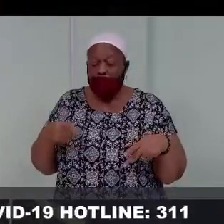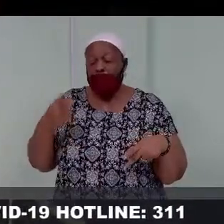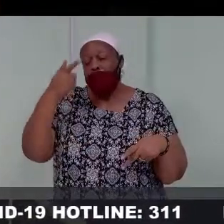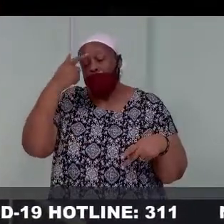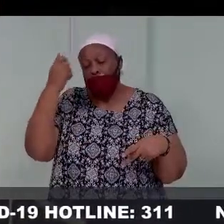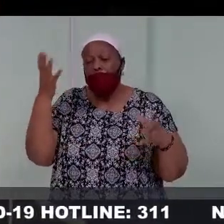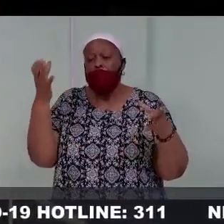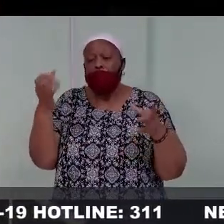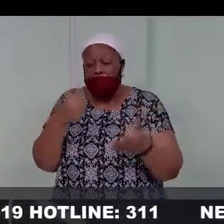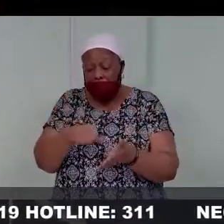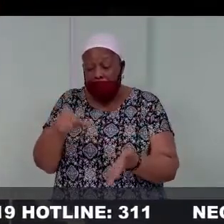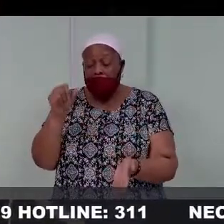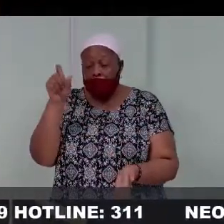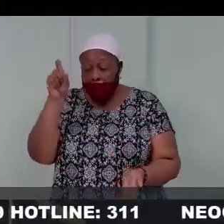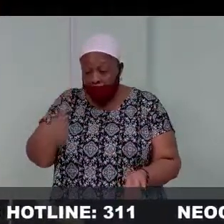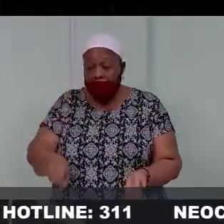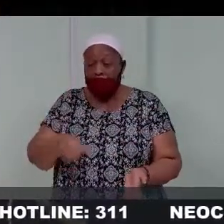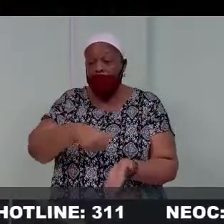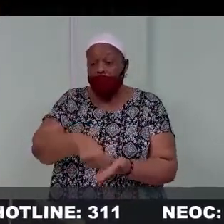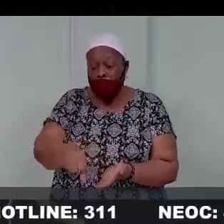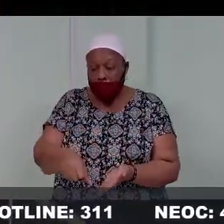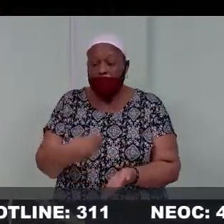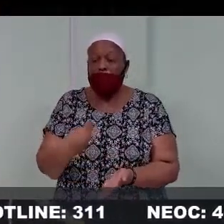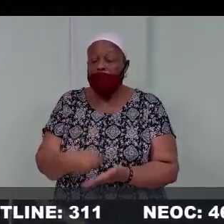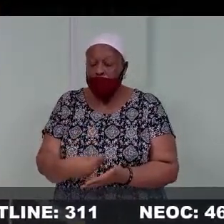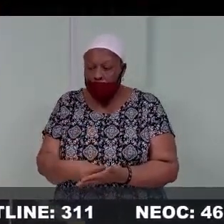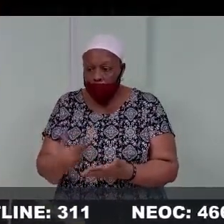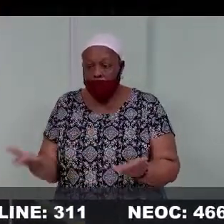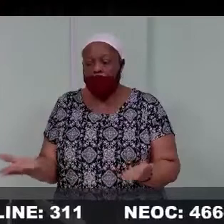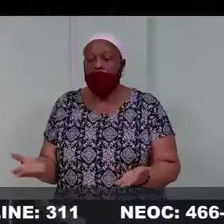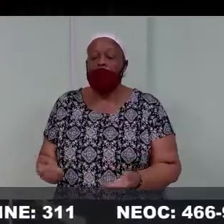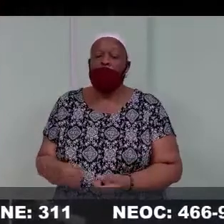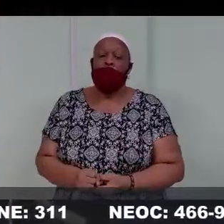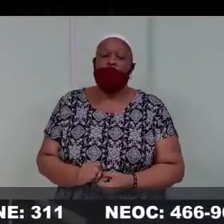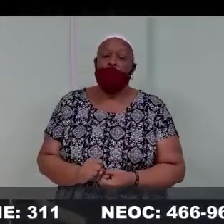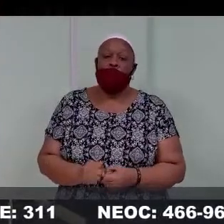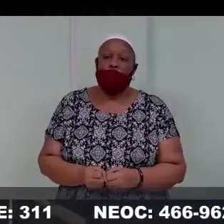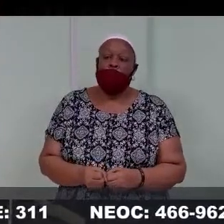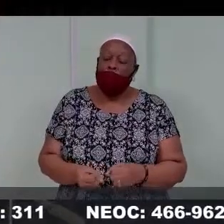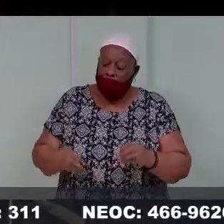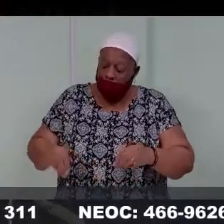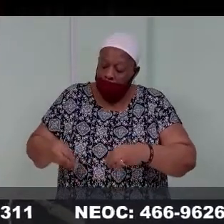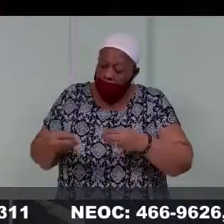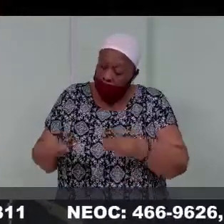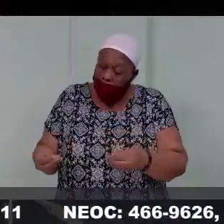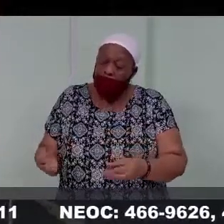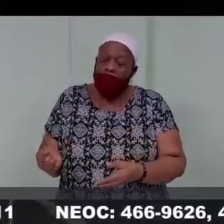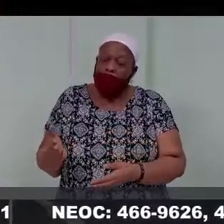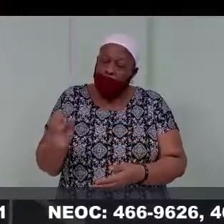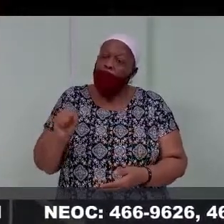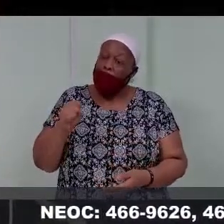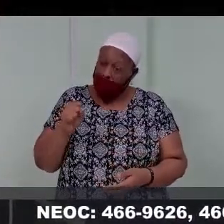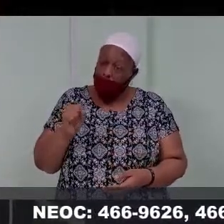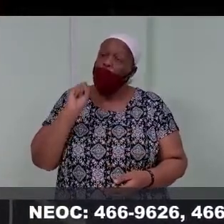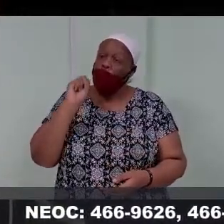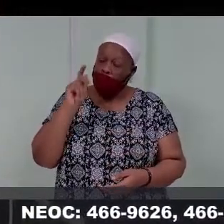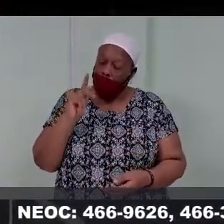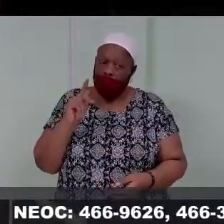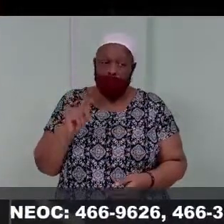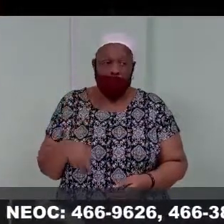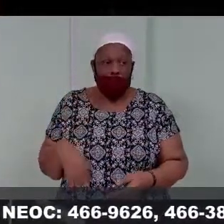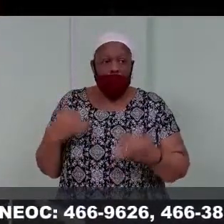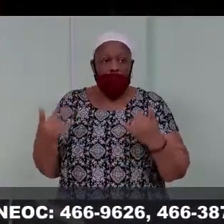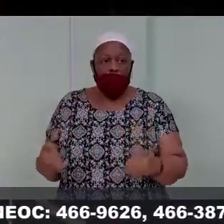so the entertainers, etc., can make a living. And if you're given an opportunity, we need to make sure that we can live safely